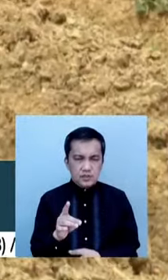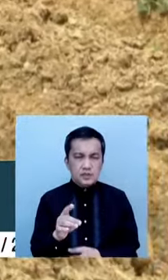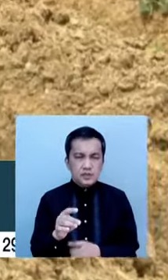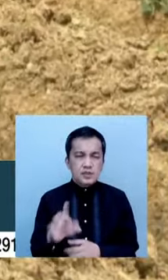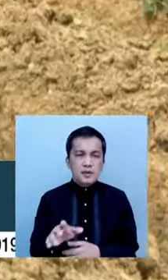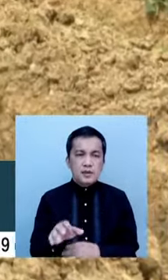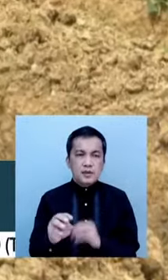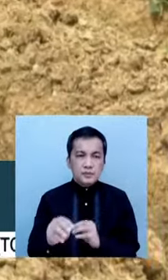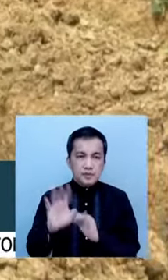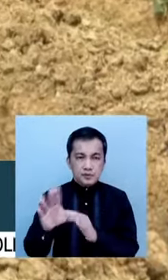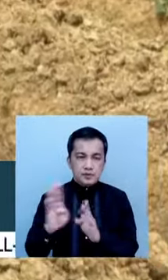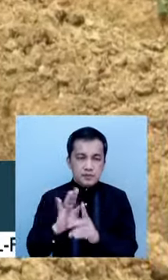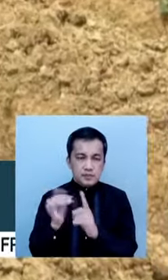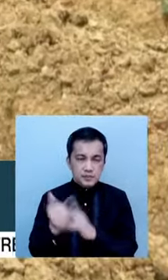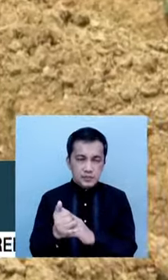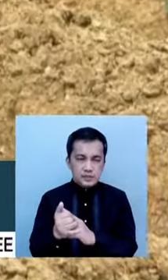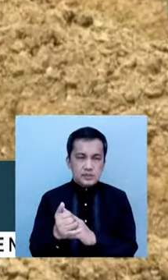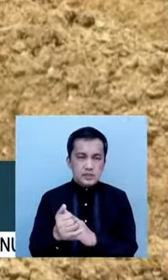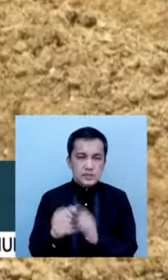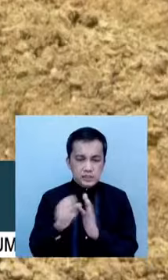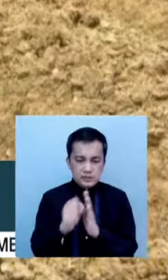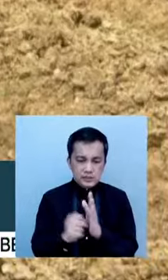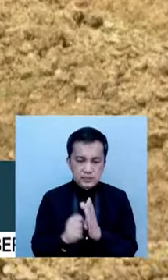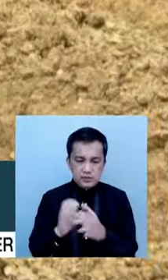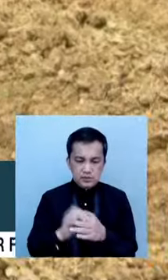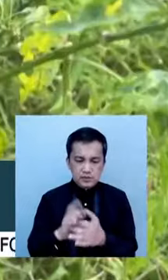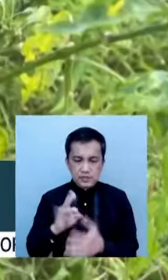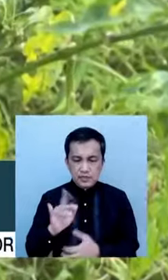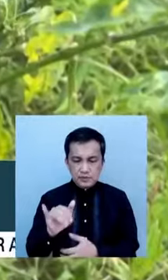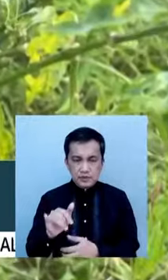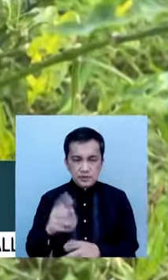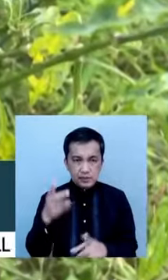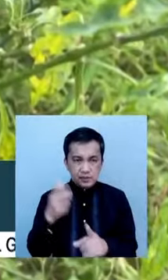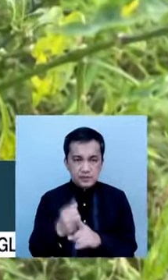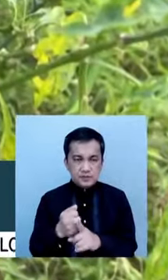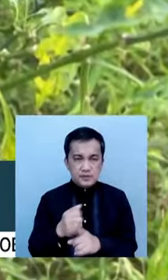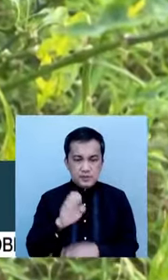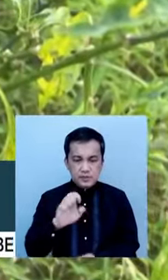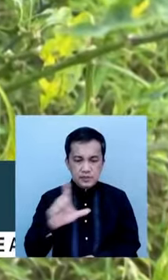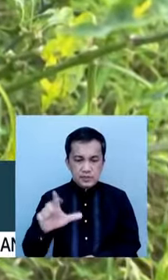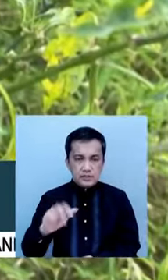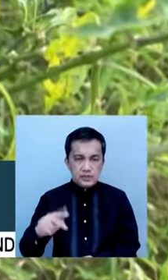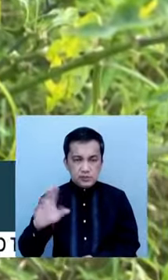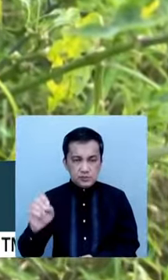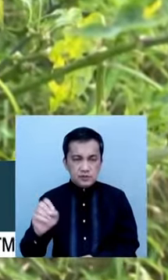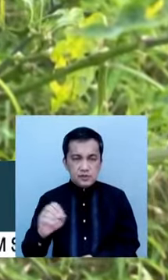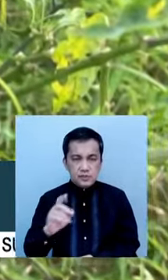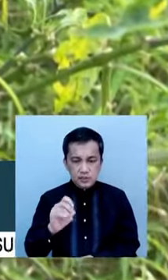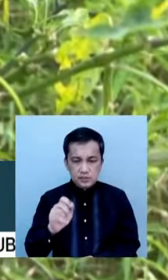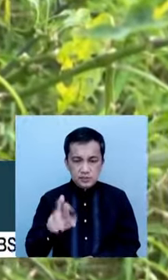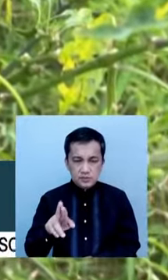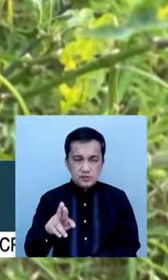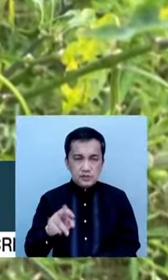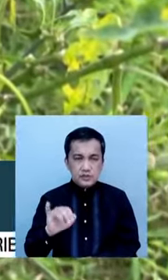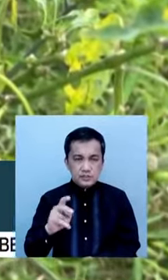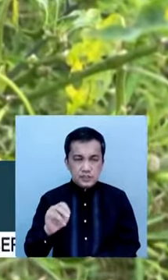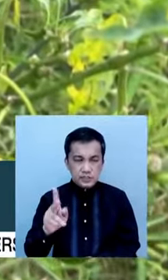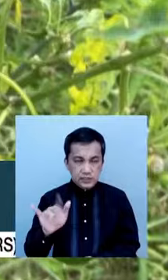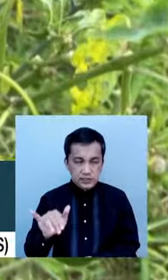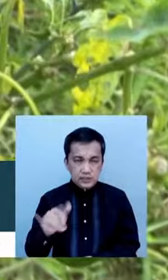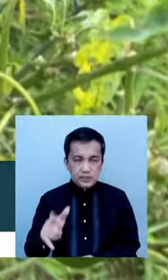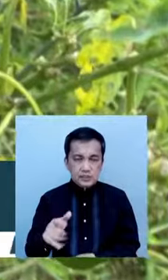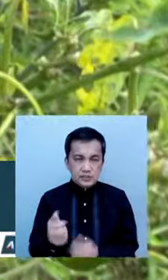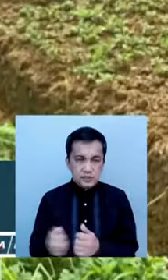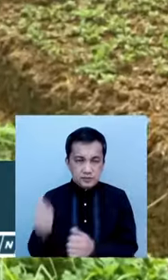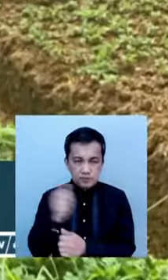a state of calamity due to the effects of the El Nino. Councillor Joel Garganera, who is the chairman on Disaster Risk Reduction and Management, made